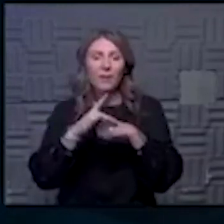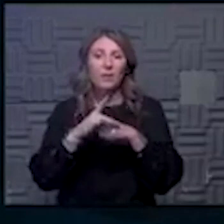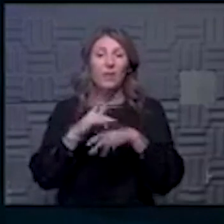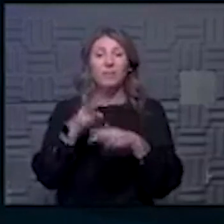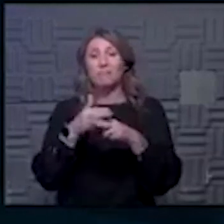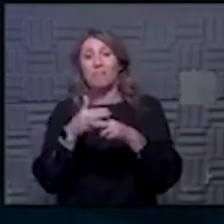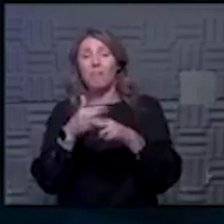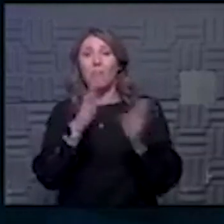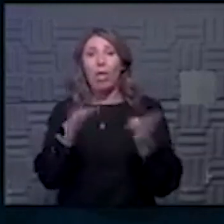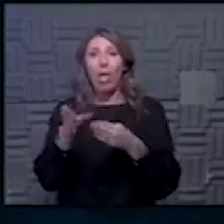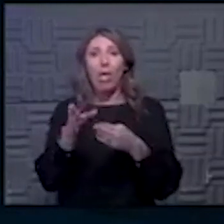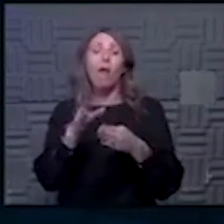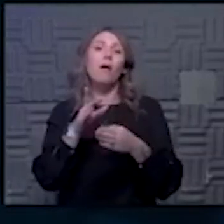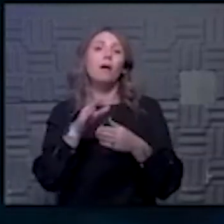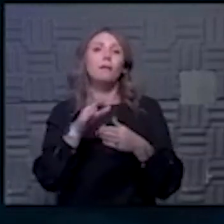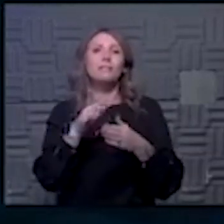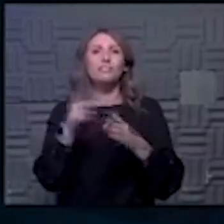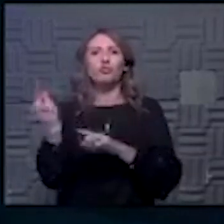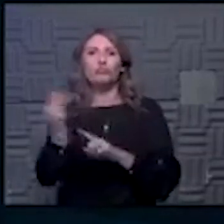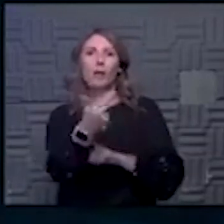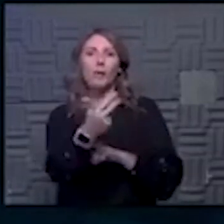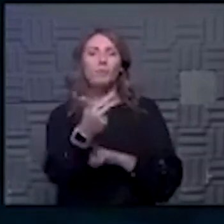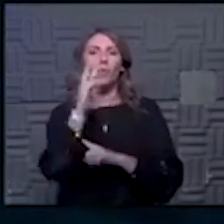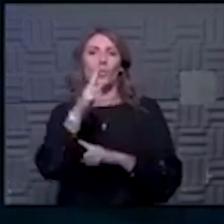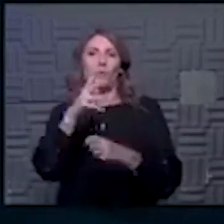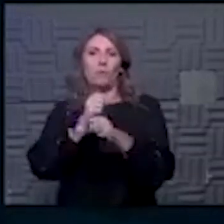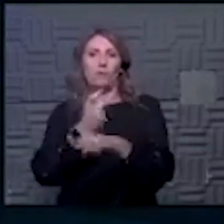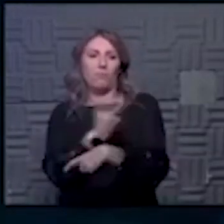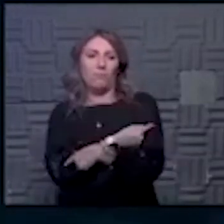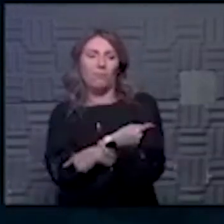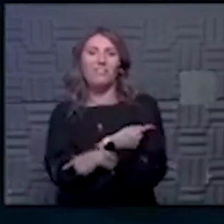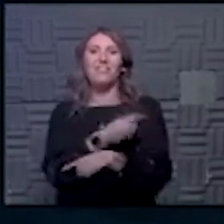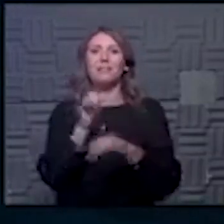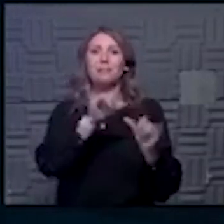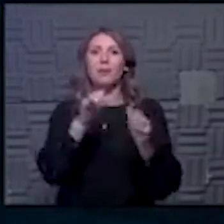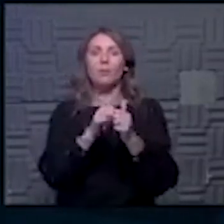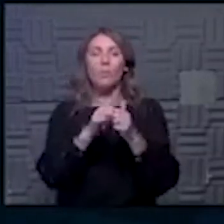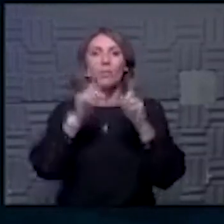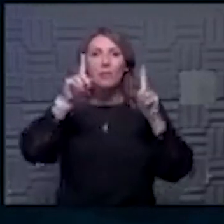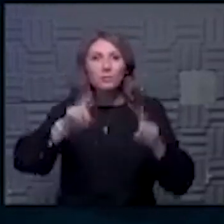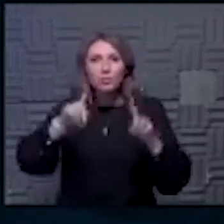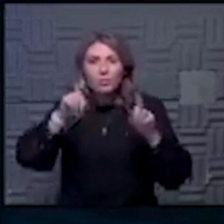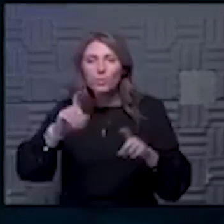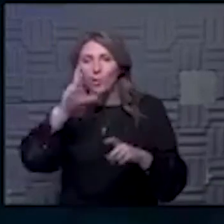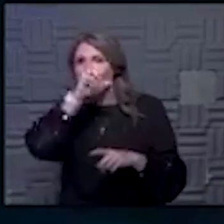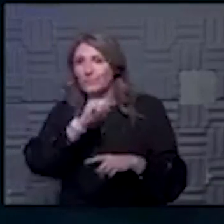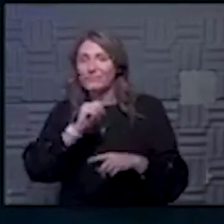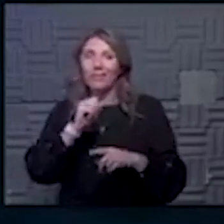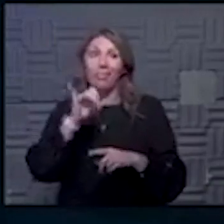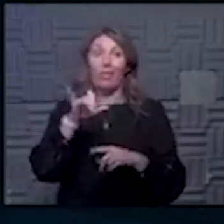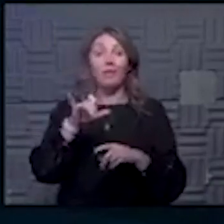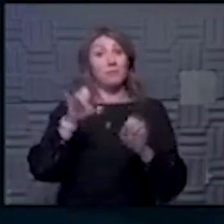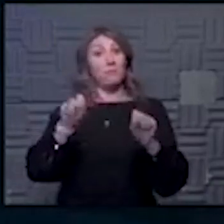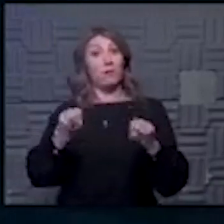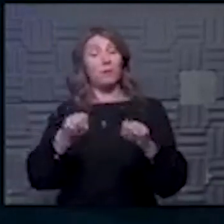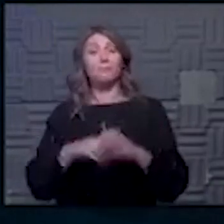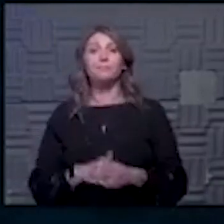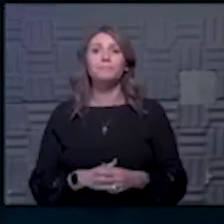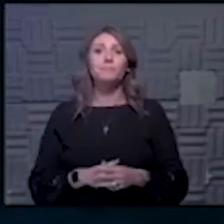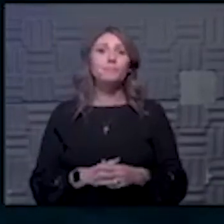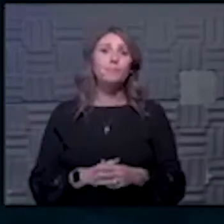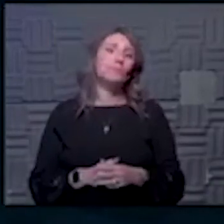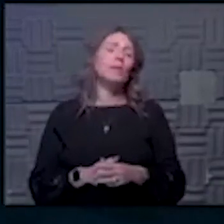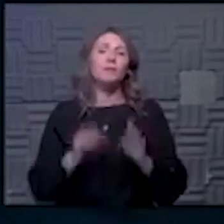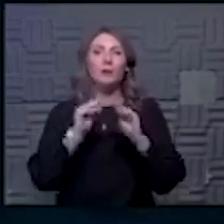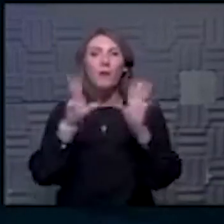vaccine as a drive-through service like we currently do with testing, assuming that's possible. And we obviously have a group